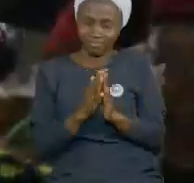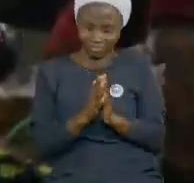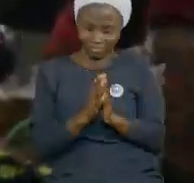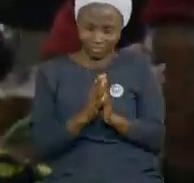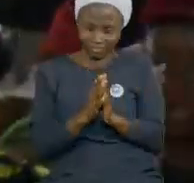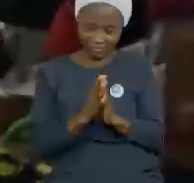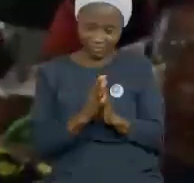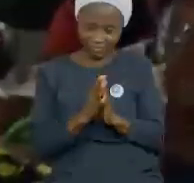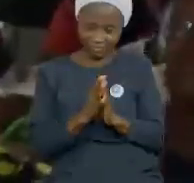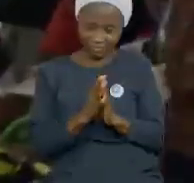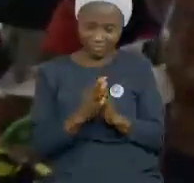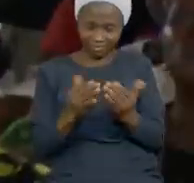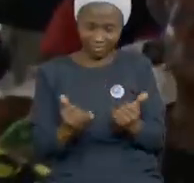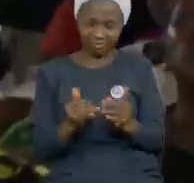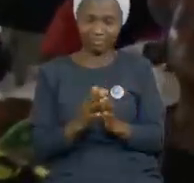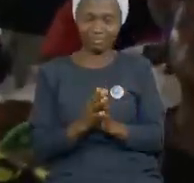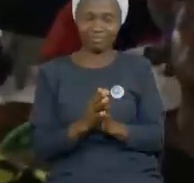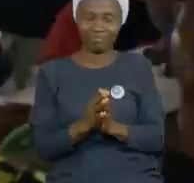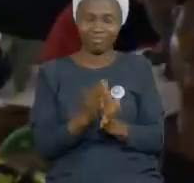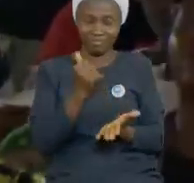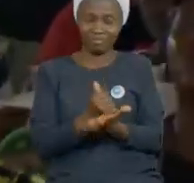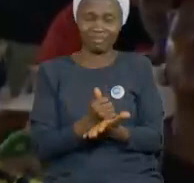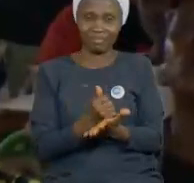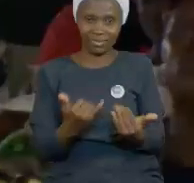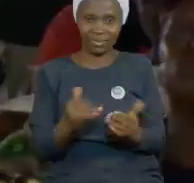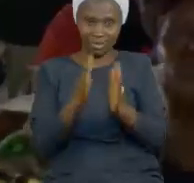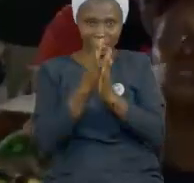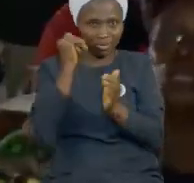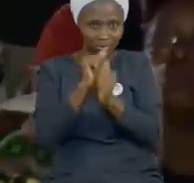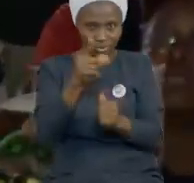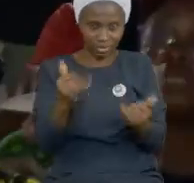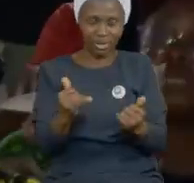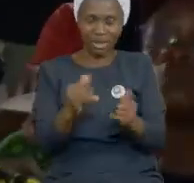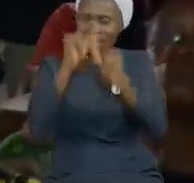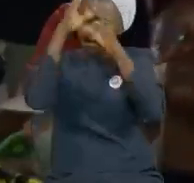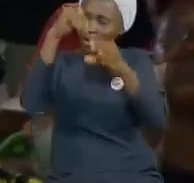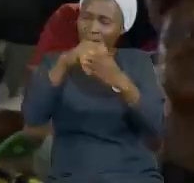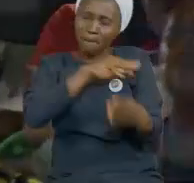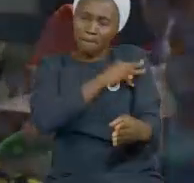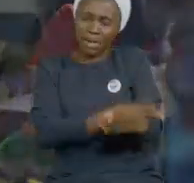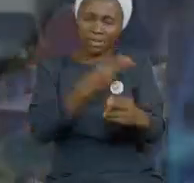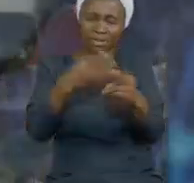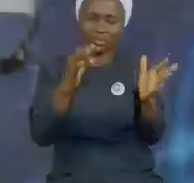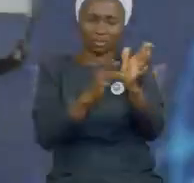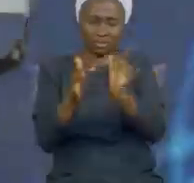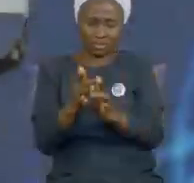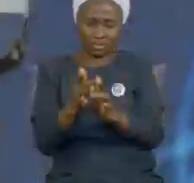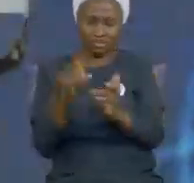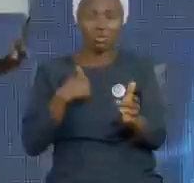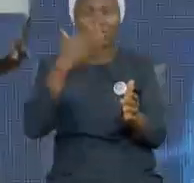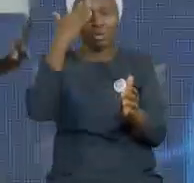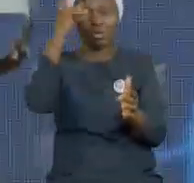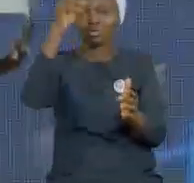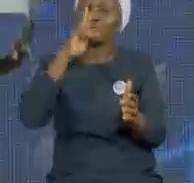I'm going to pray with you now. Father, in the mighty name of Jesus, we know you are the God